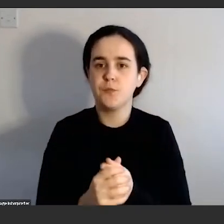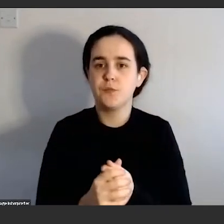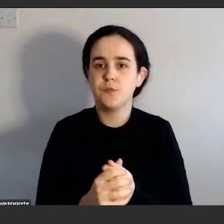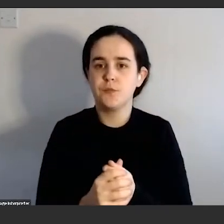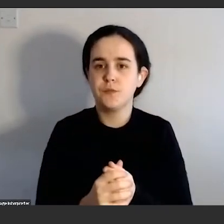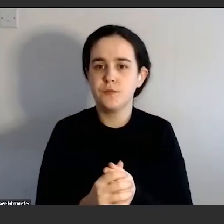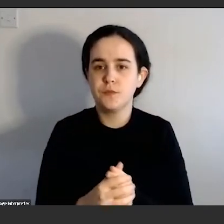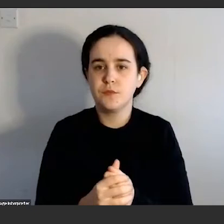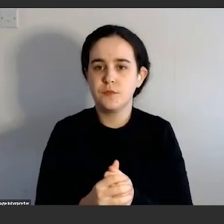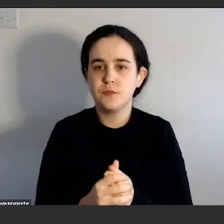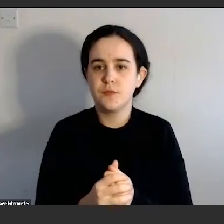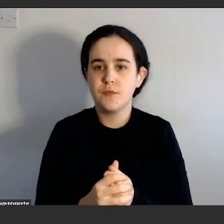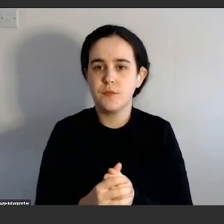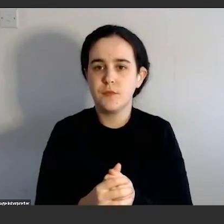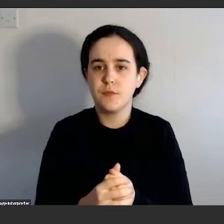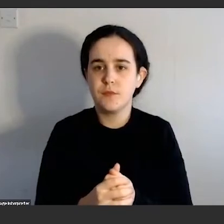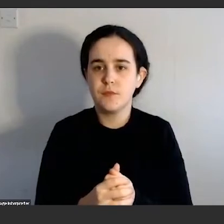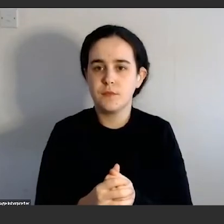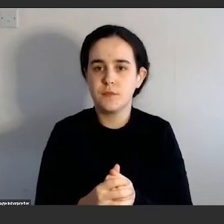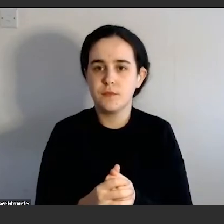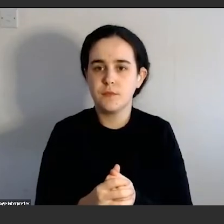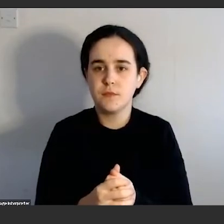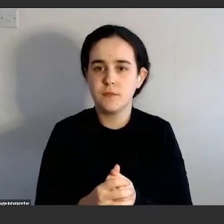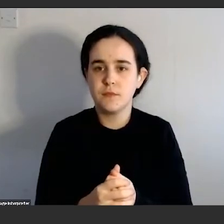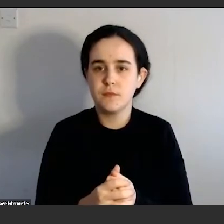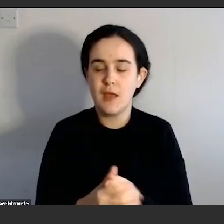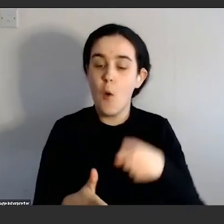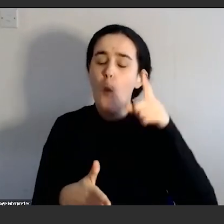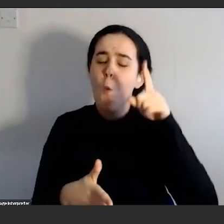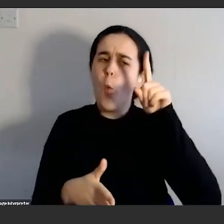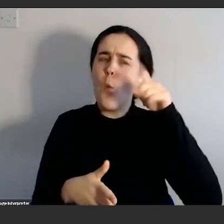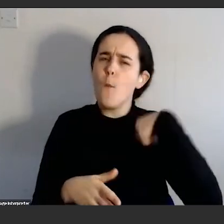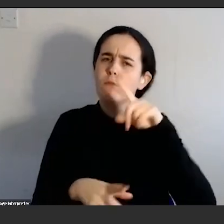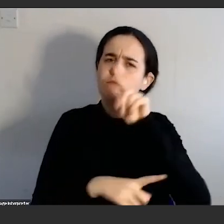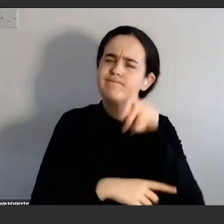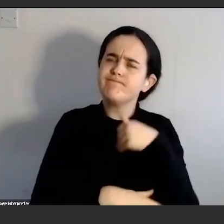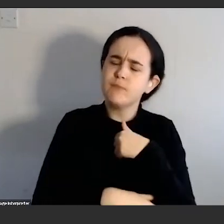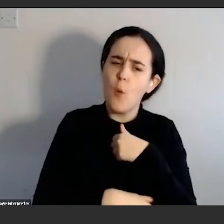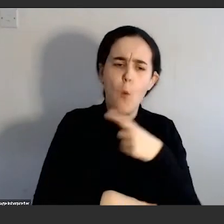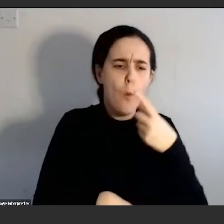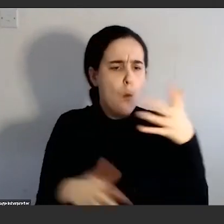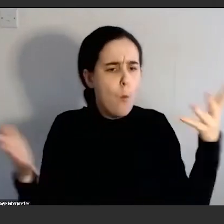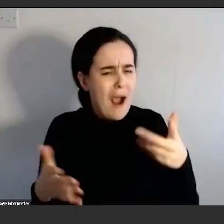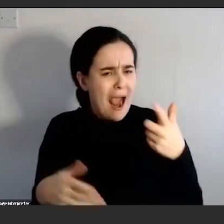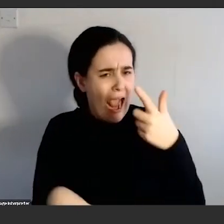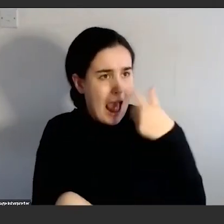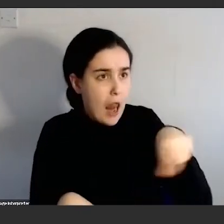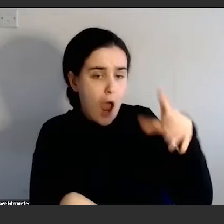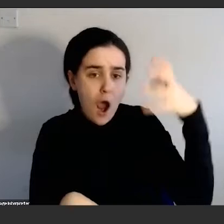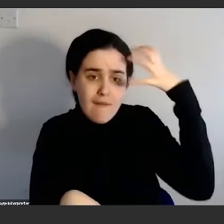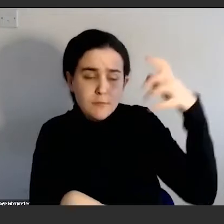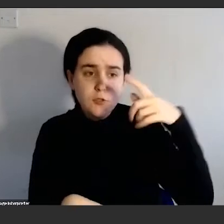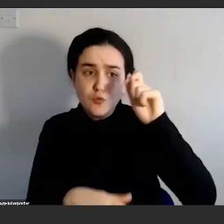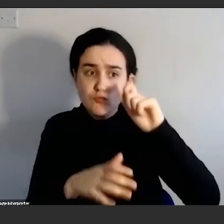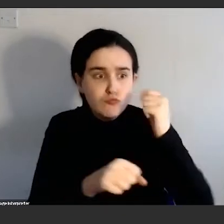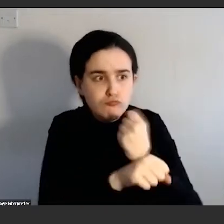can governments do? What are they doing to make sure their health sectors include disability inclusion? If I ask you that